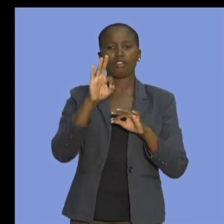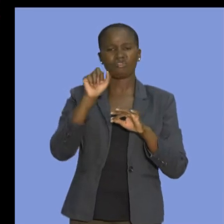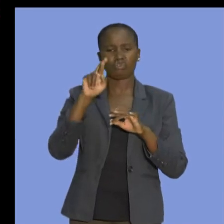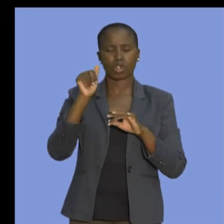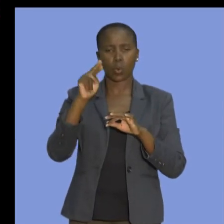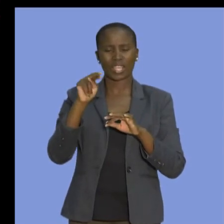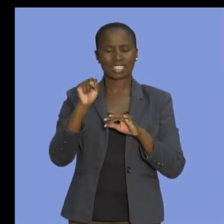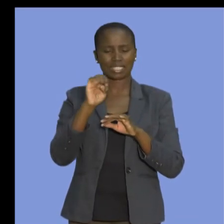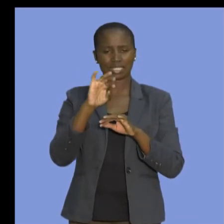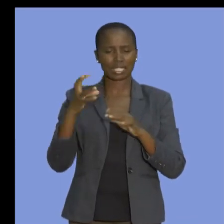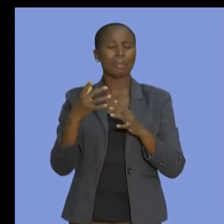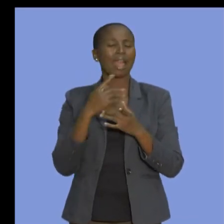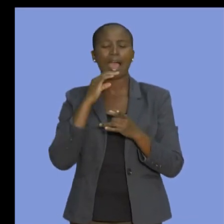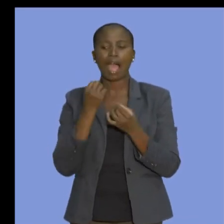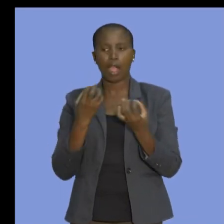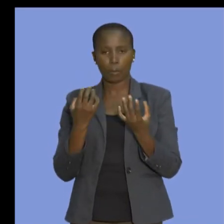Okay.